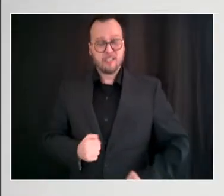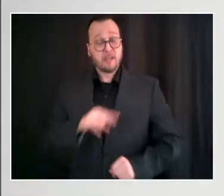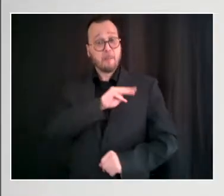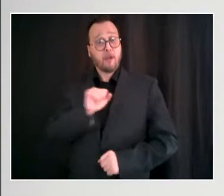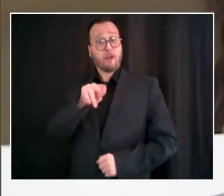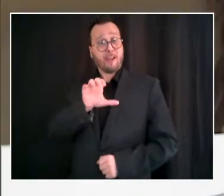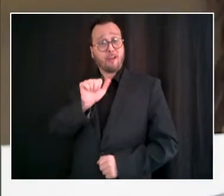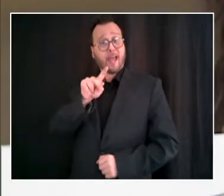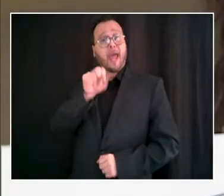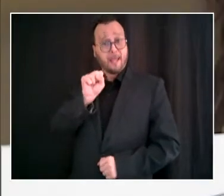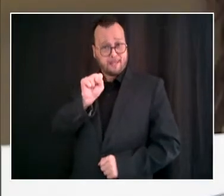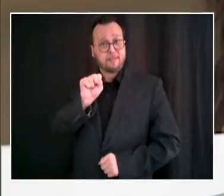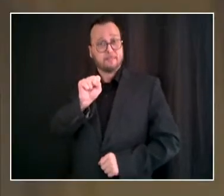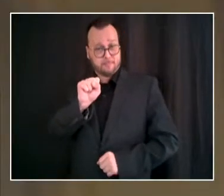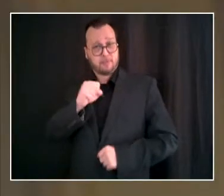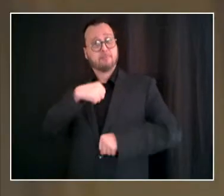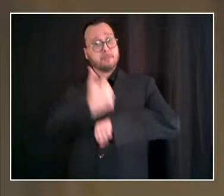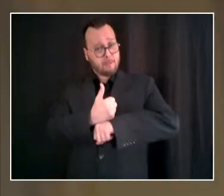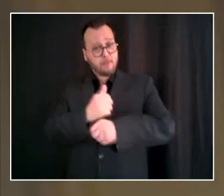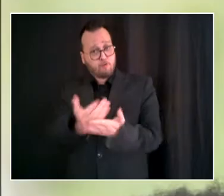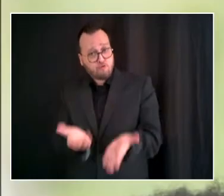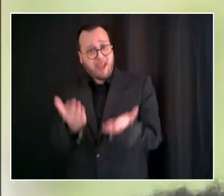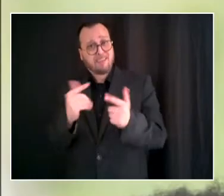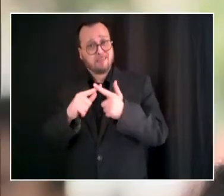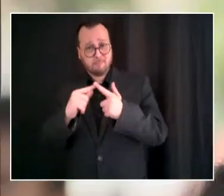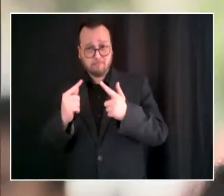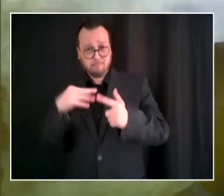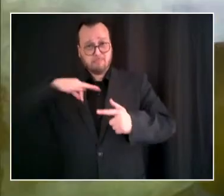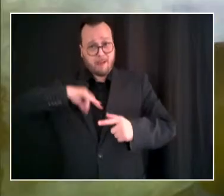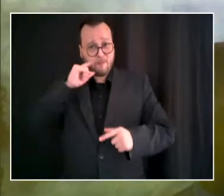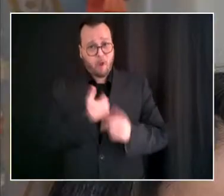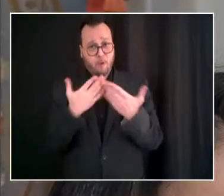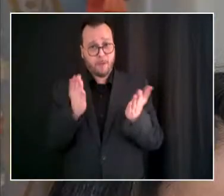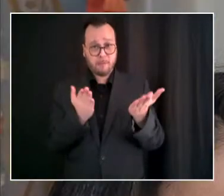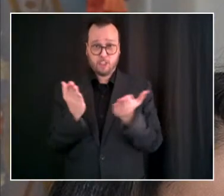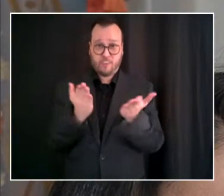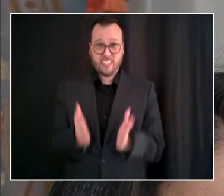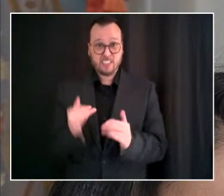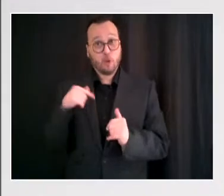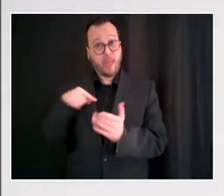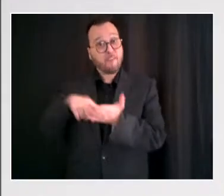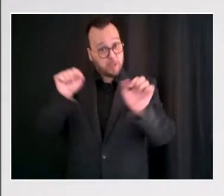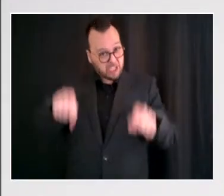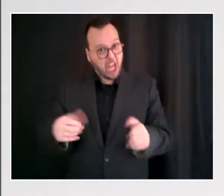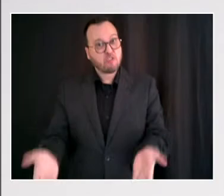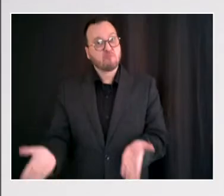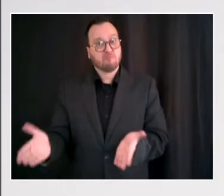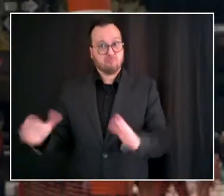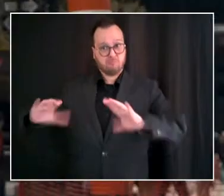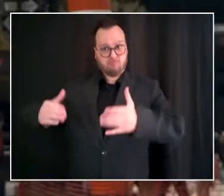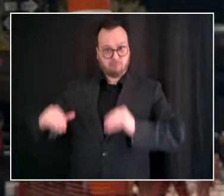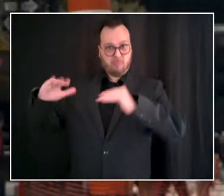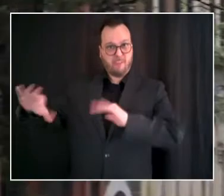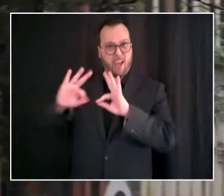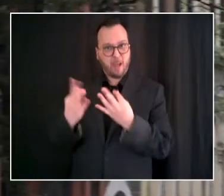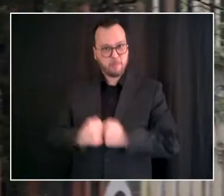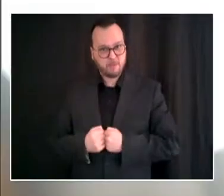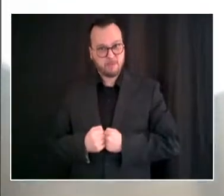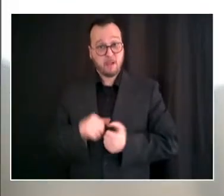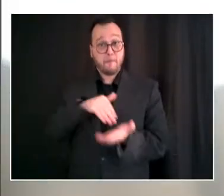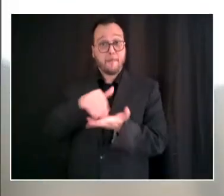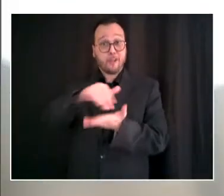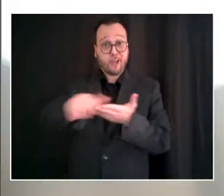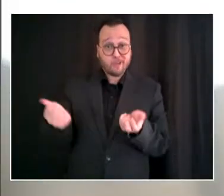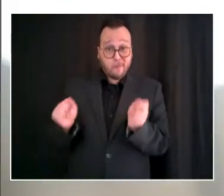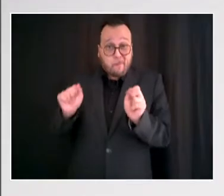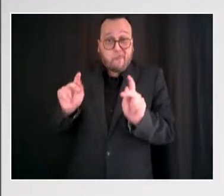secured raises and benefits for our public servants so that they can afford to raise a family. Put millions of dollars back into the pockets of